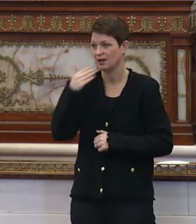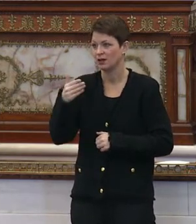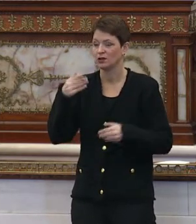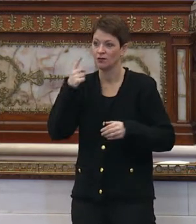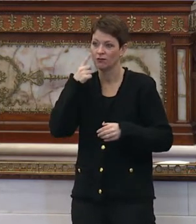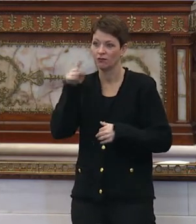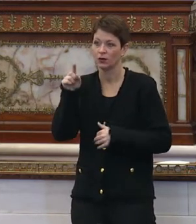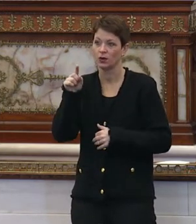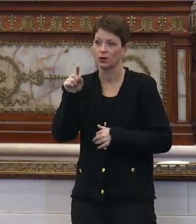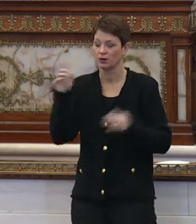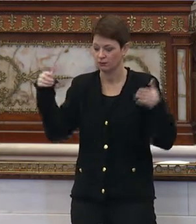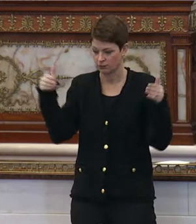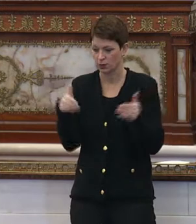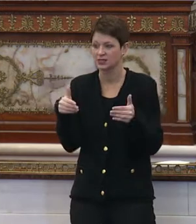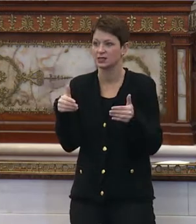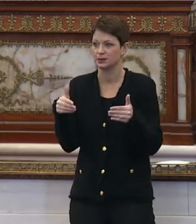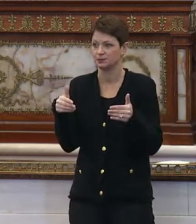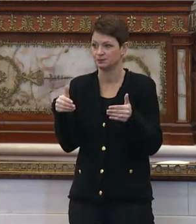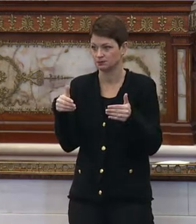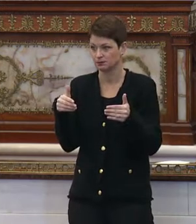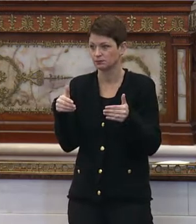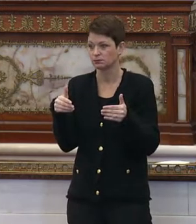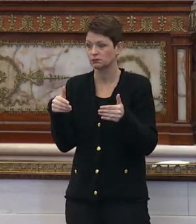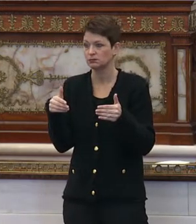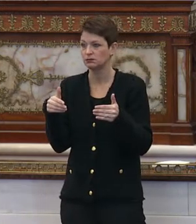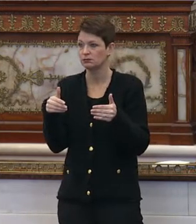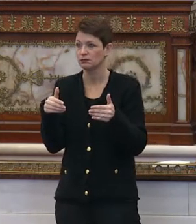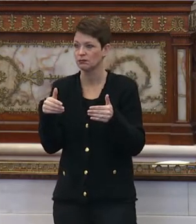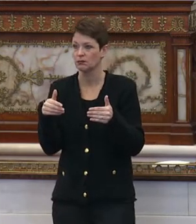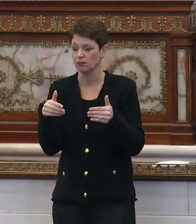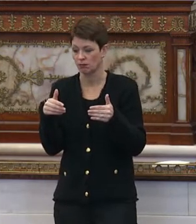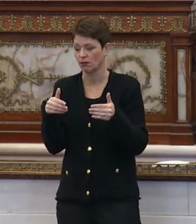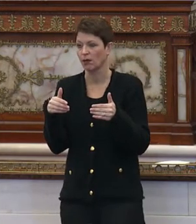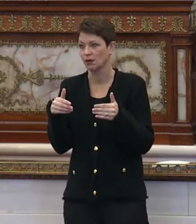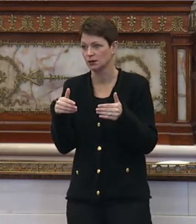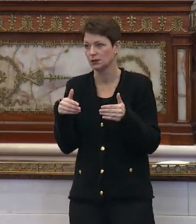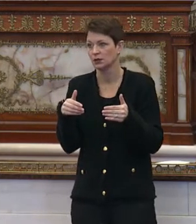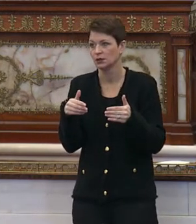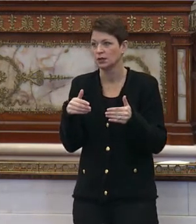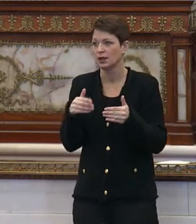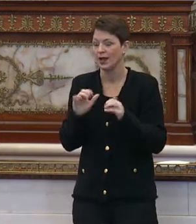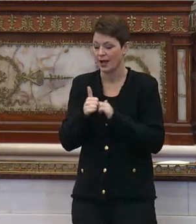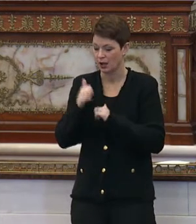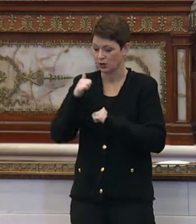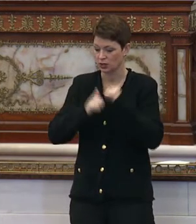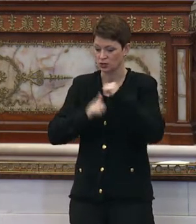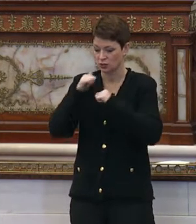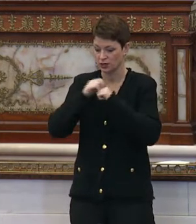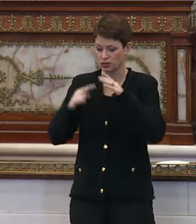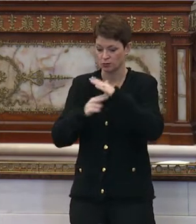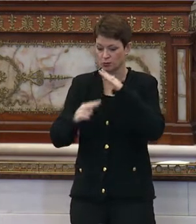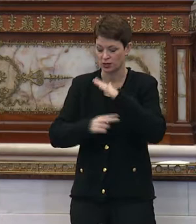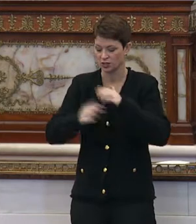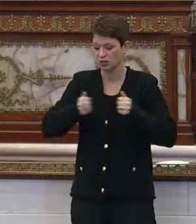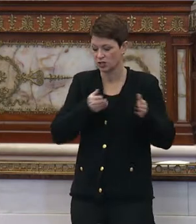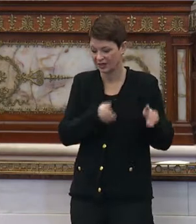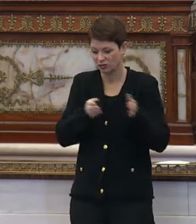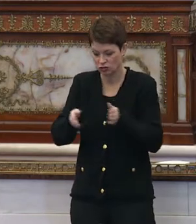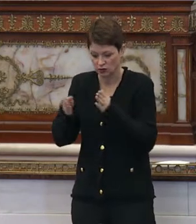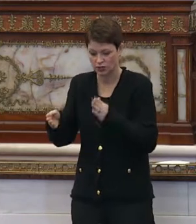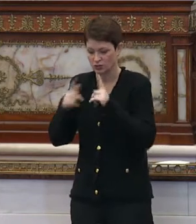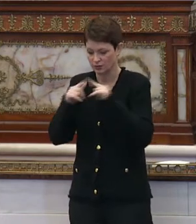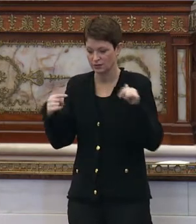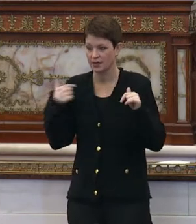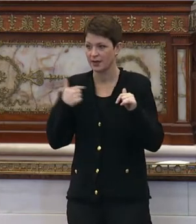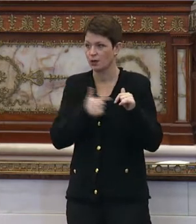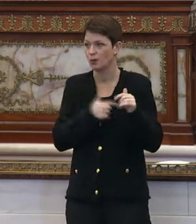for focusing in on the prosperity by way of construction, bridges, infrastructure that we may